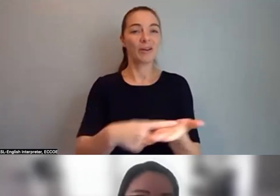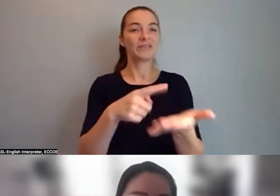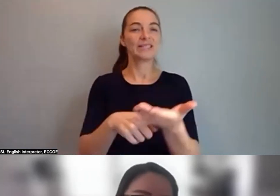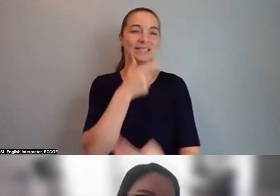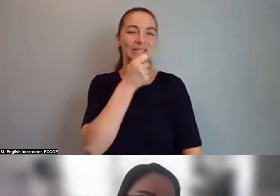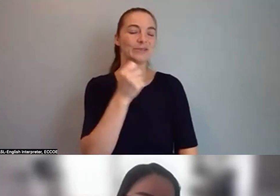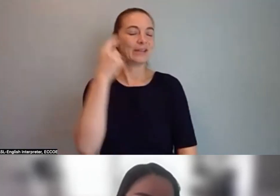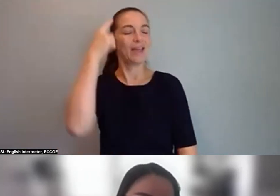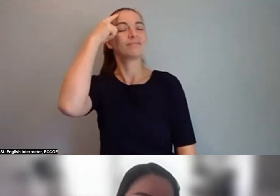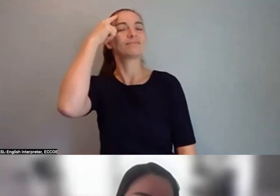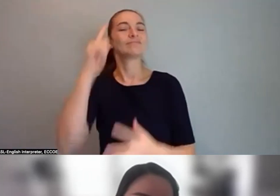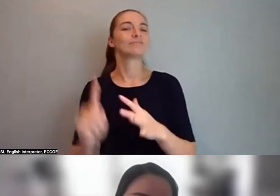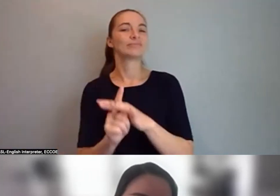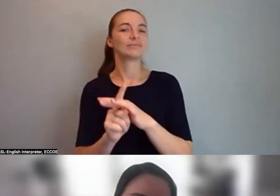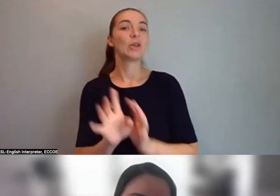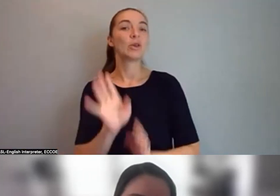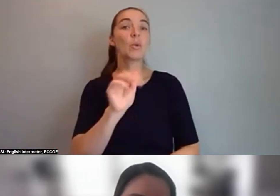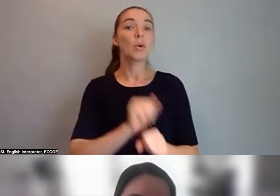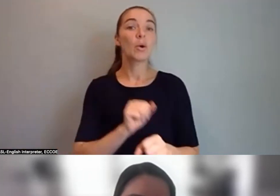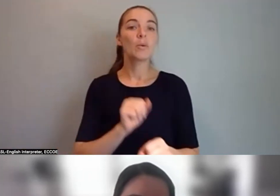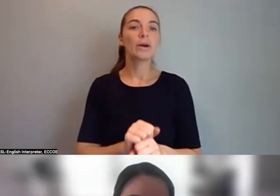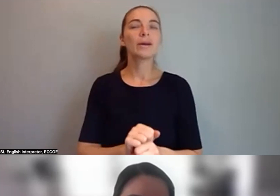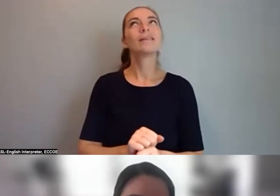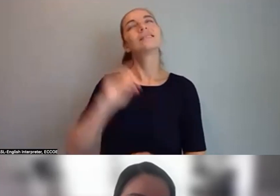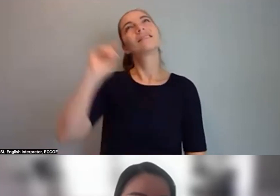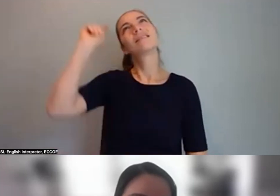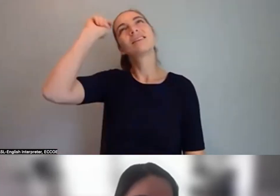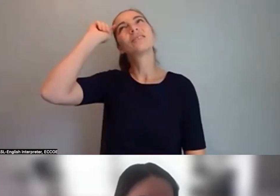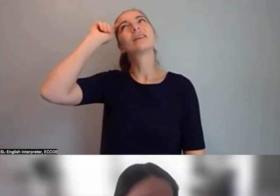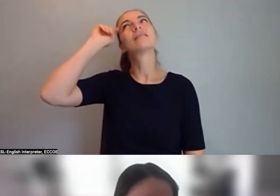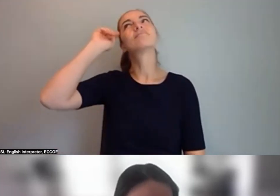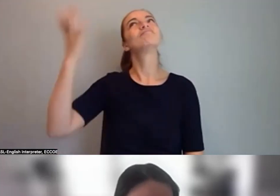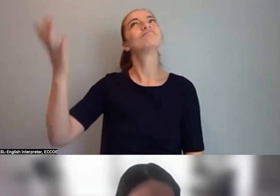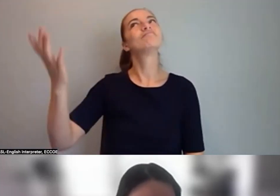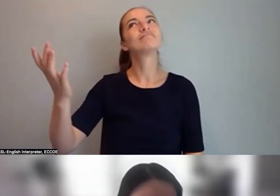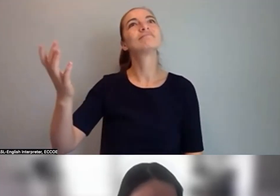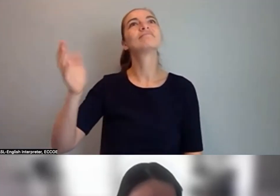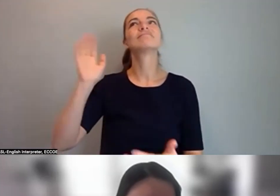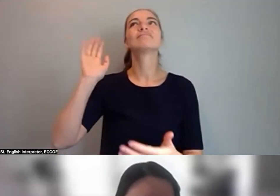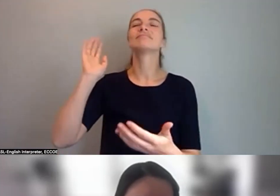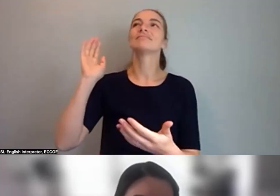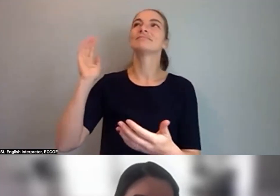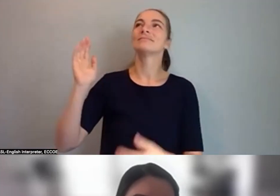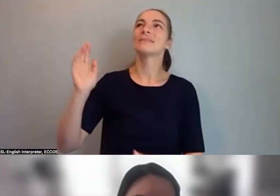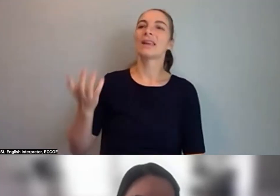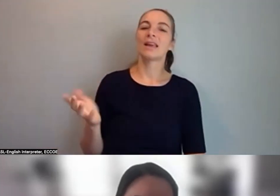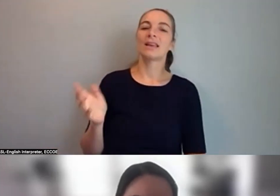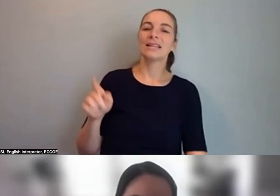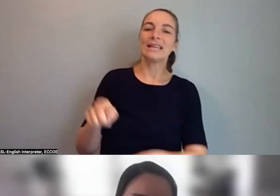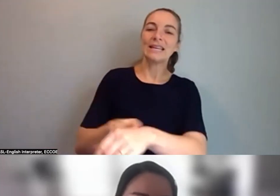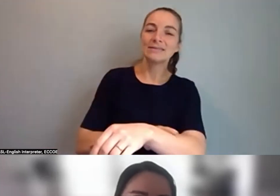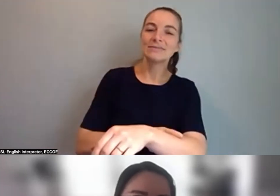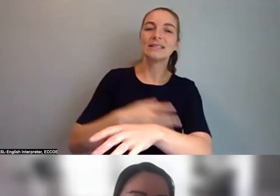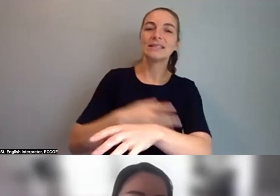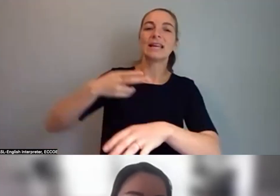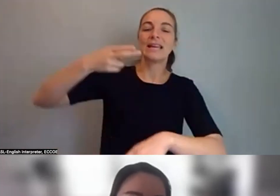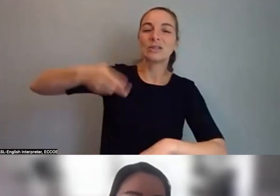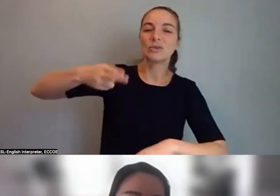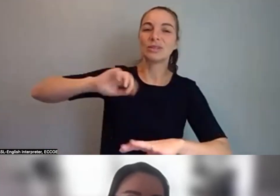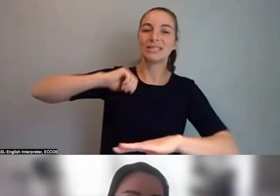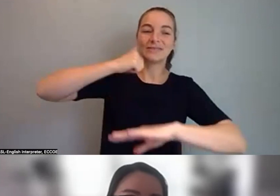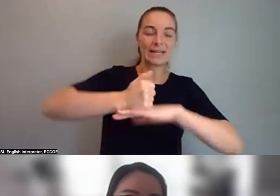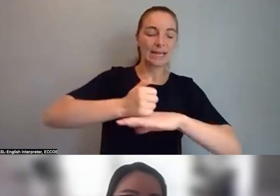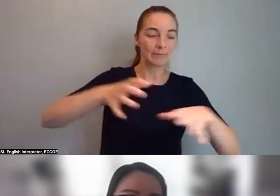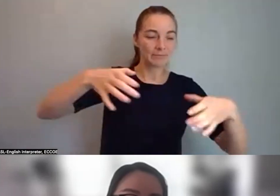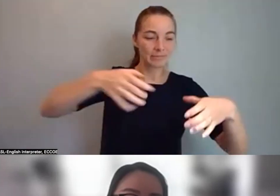organizing and the long histories of organizing. And you don't theorize through histories of oppression per se, and I think about that in my